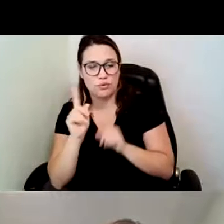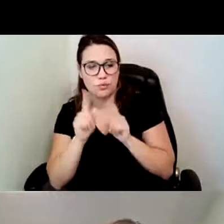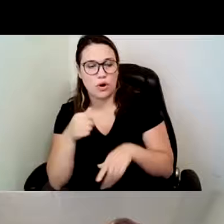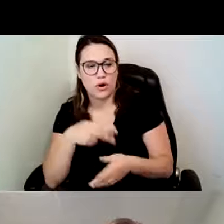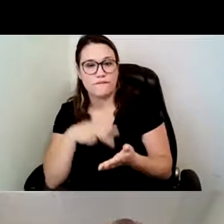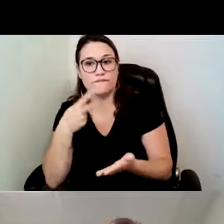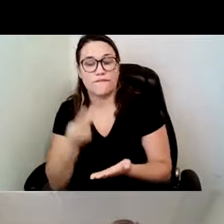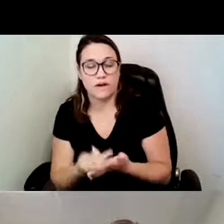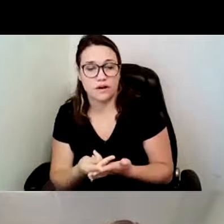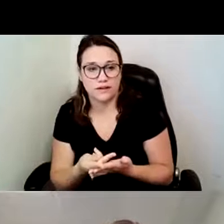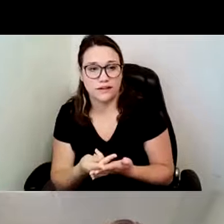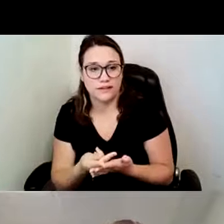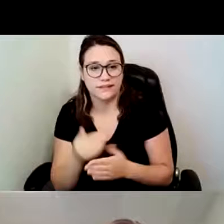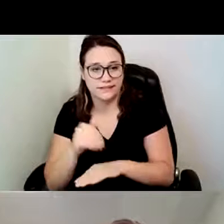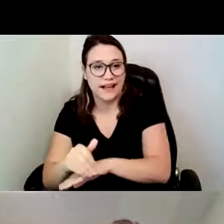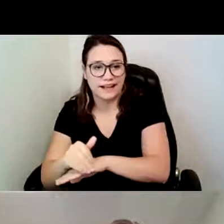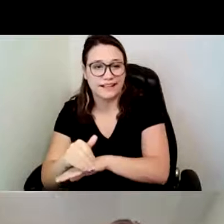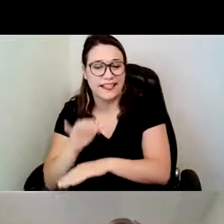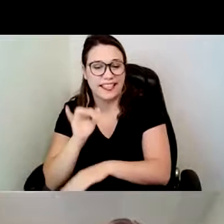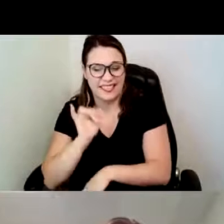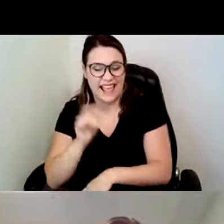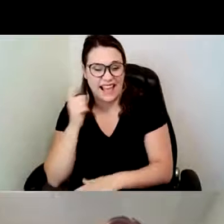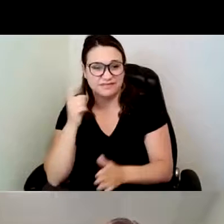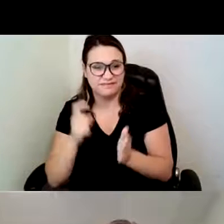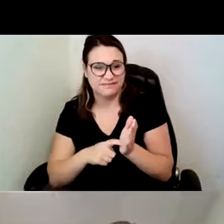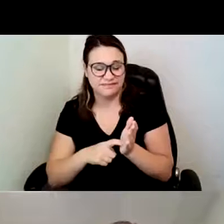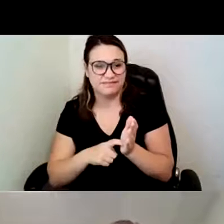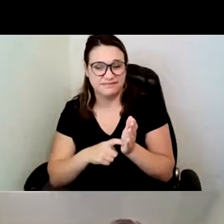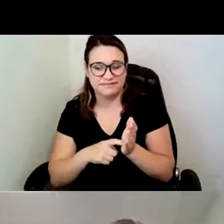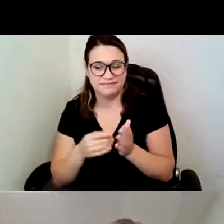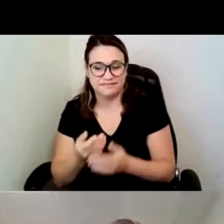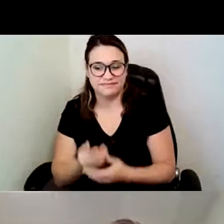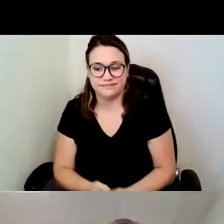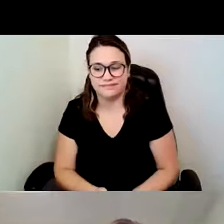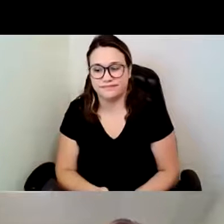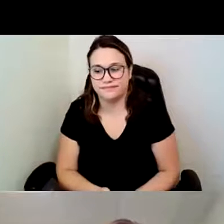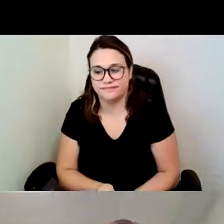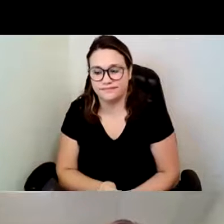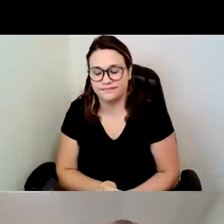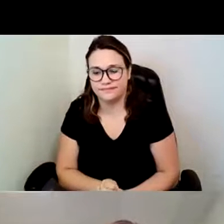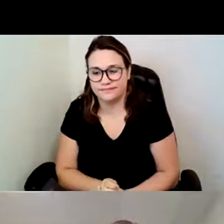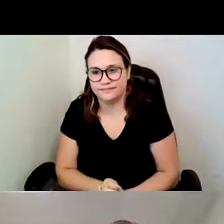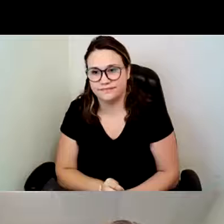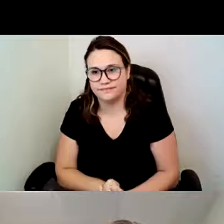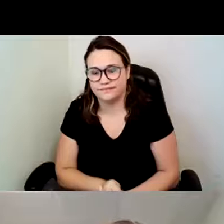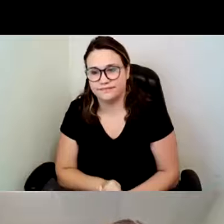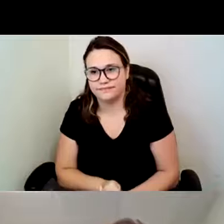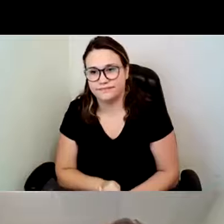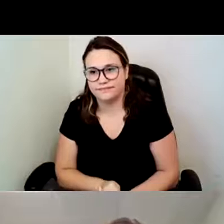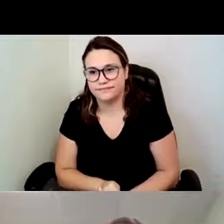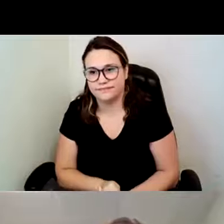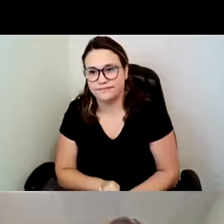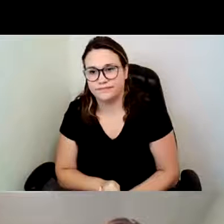this person said falling at night, that was a potential indicator. Yes, good. Okay. So yeah, that